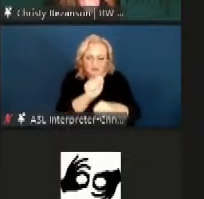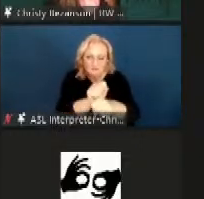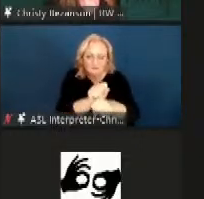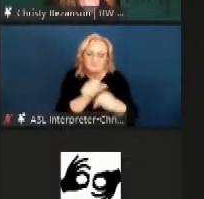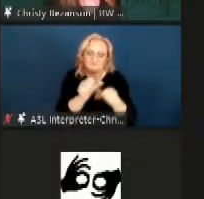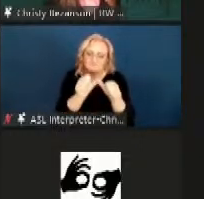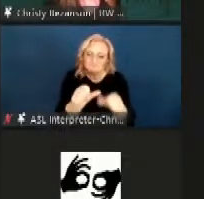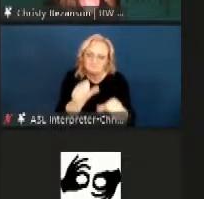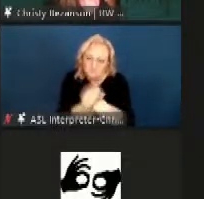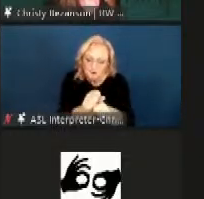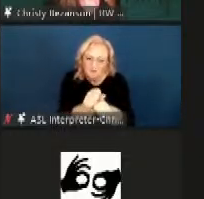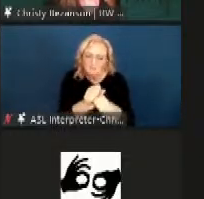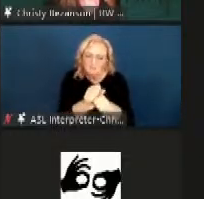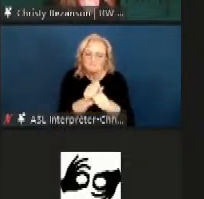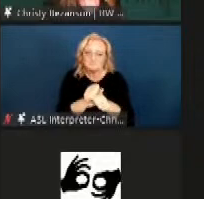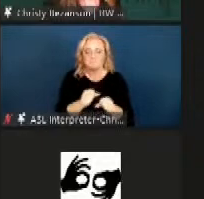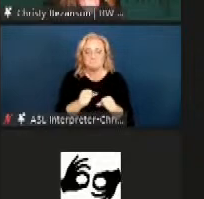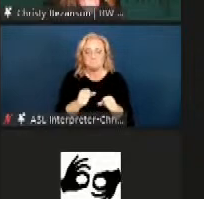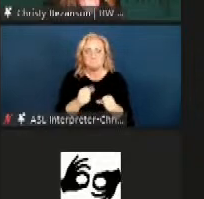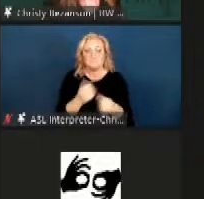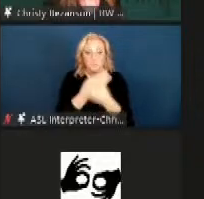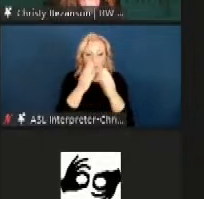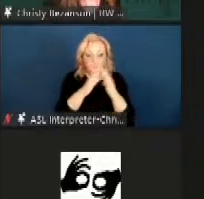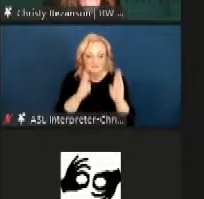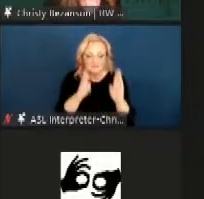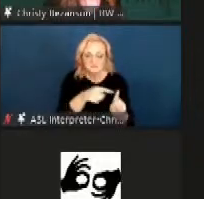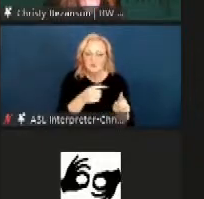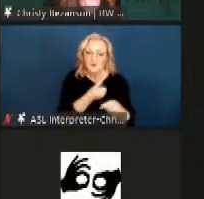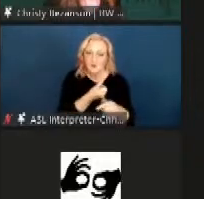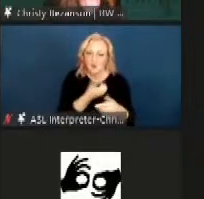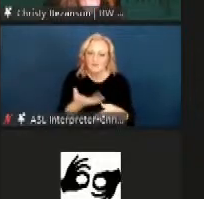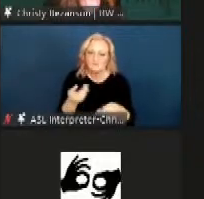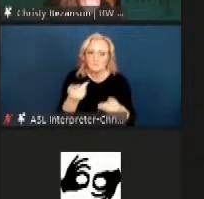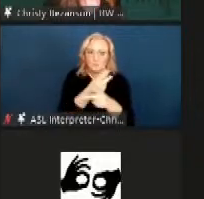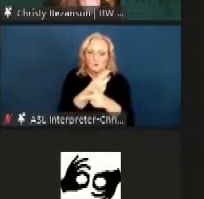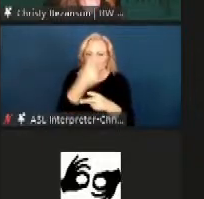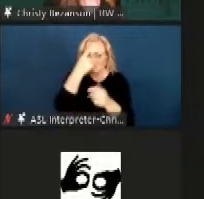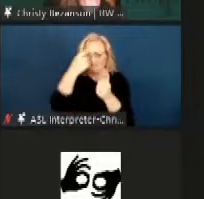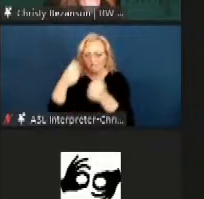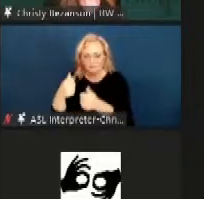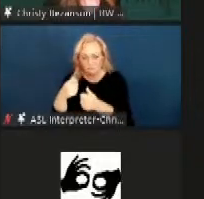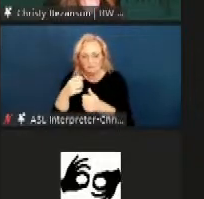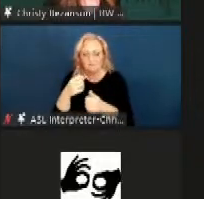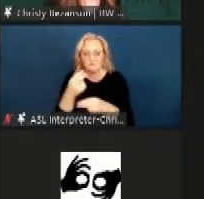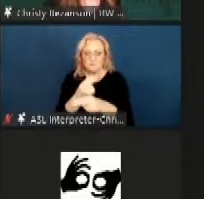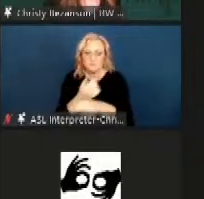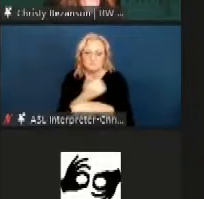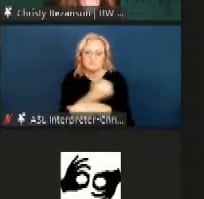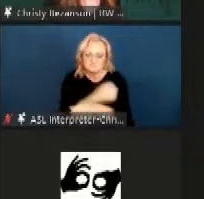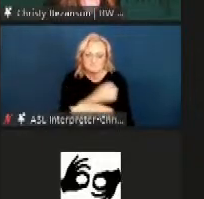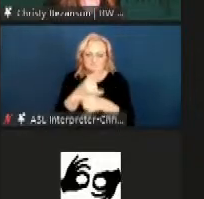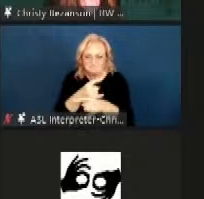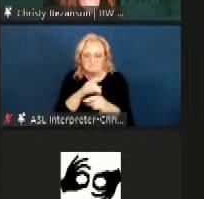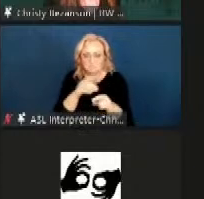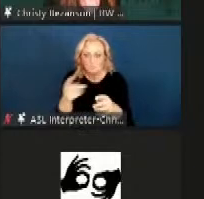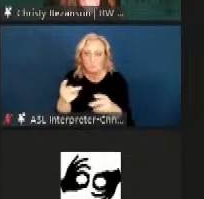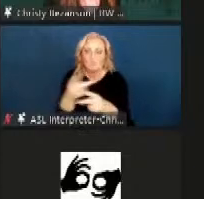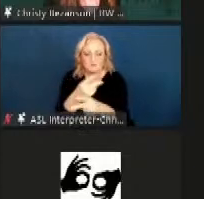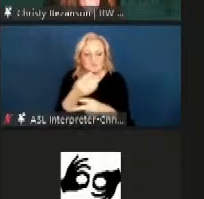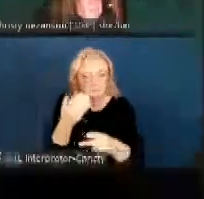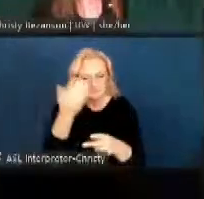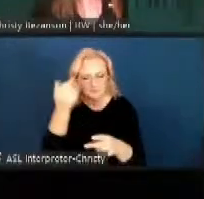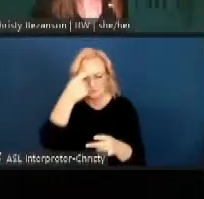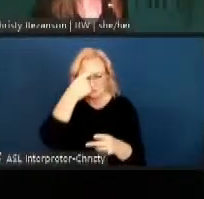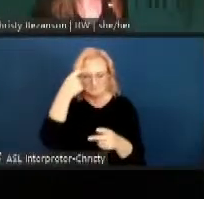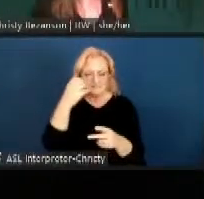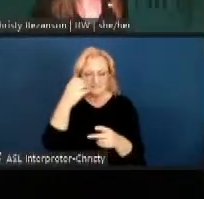been shown that homelessness can exacerbate mental illness and substance use exponentially. This is largely due to the traumatic experiences